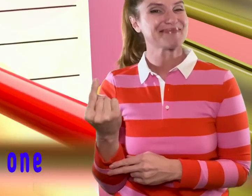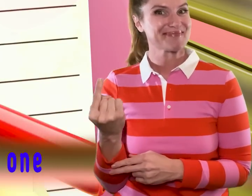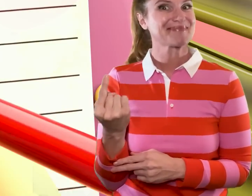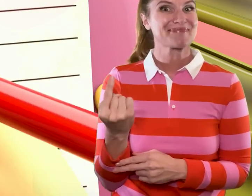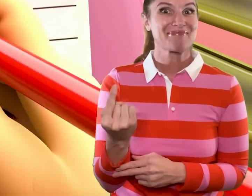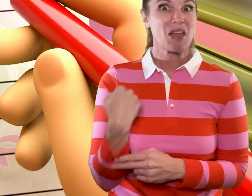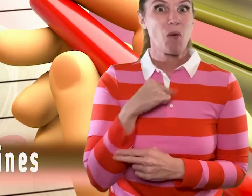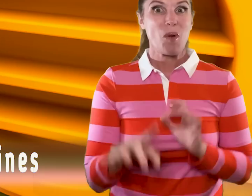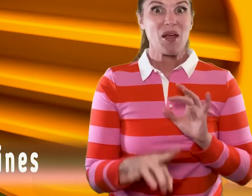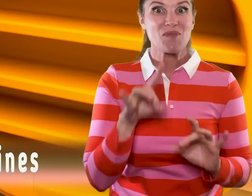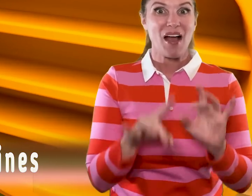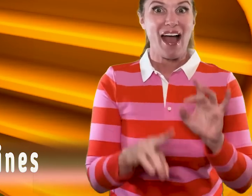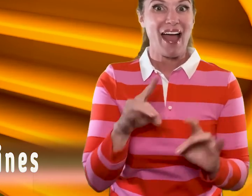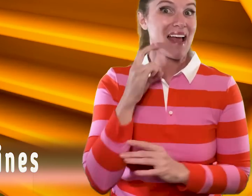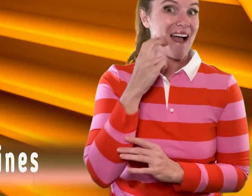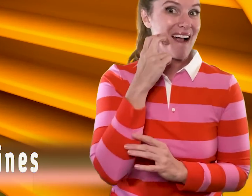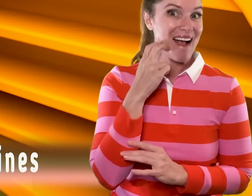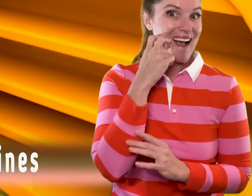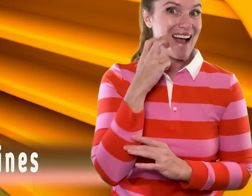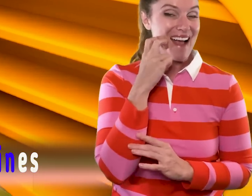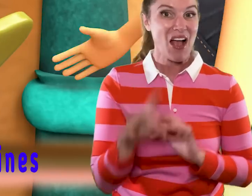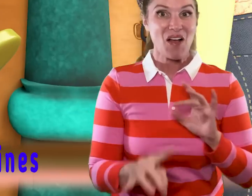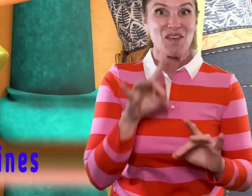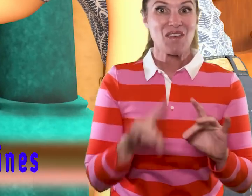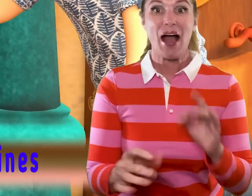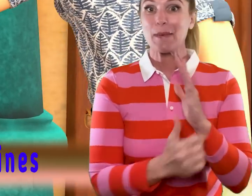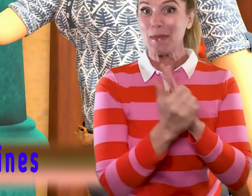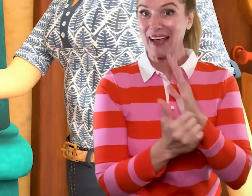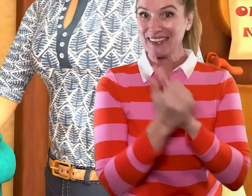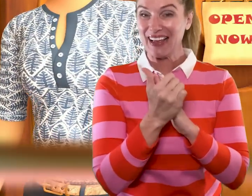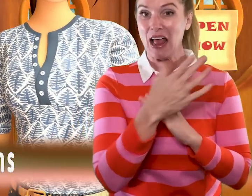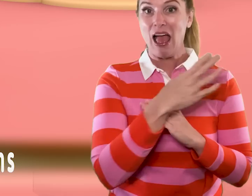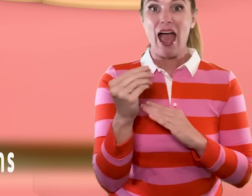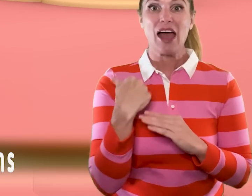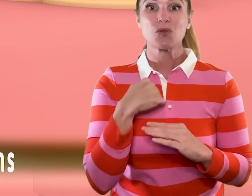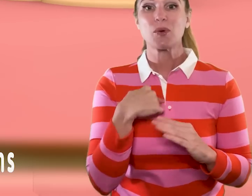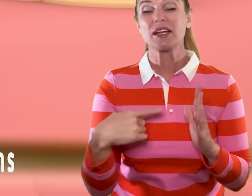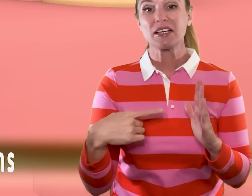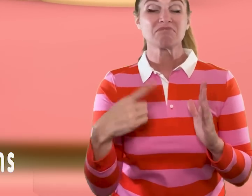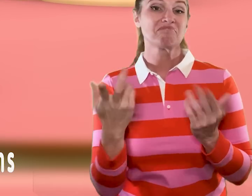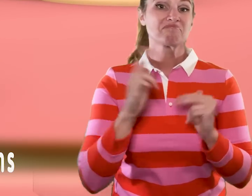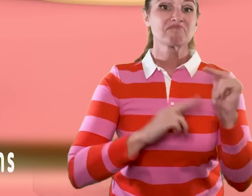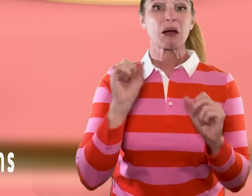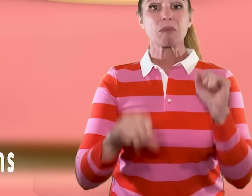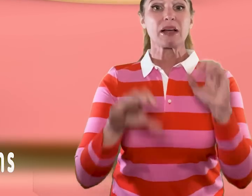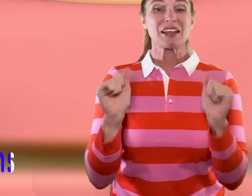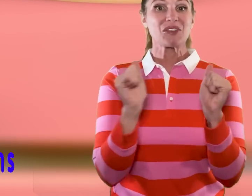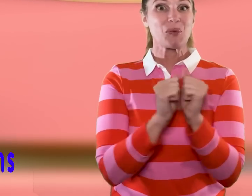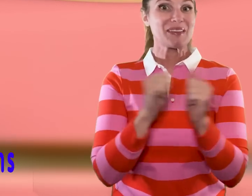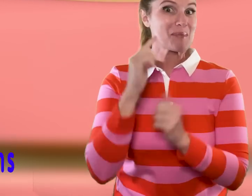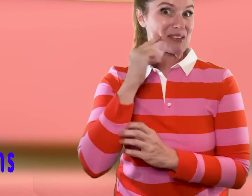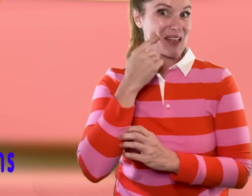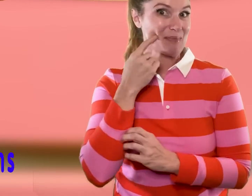one one one we find their gum and we find magazine and we fill our basket